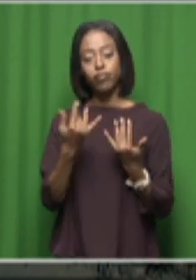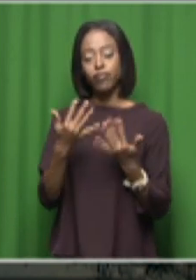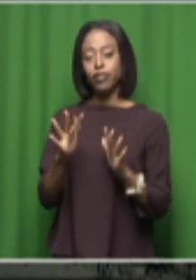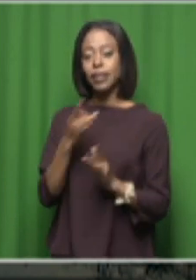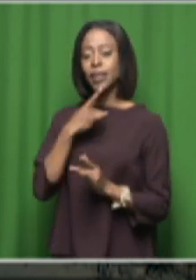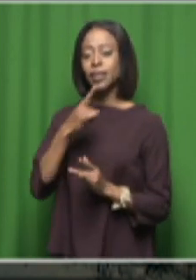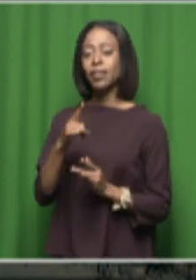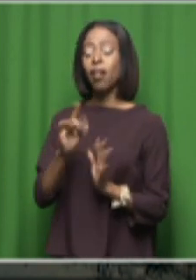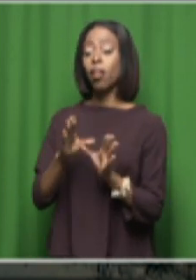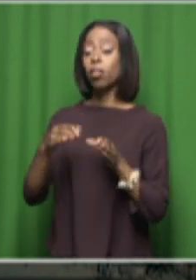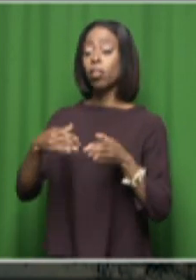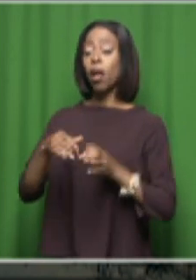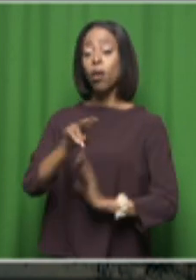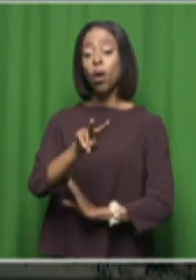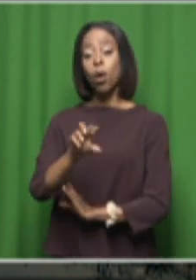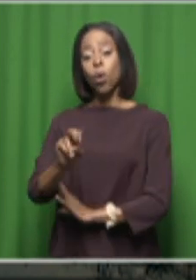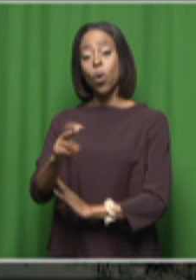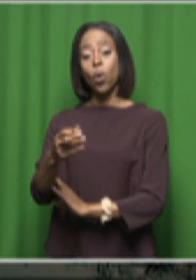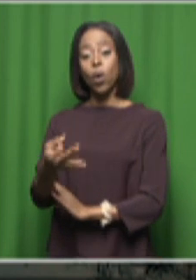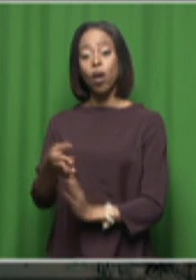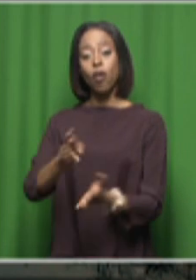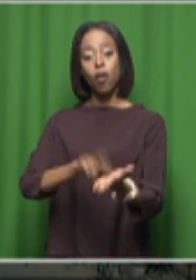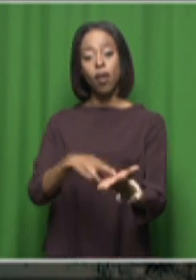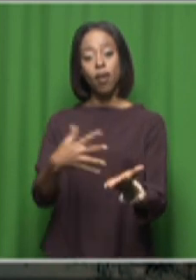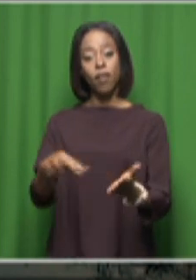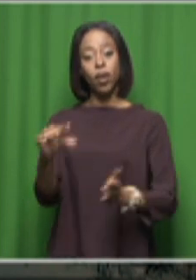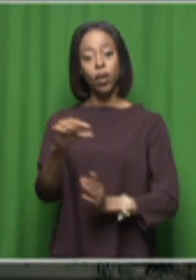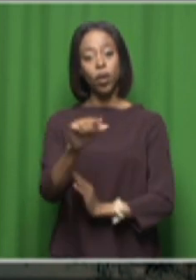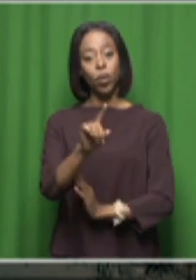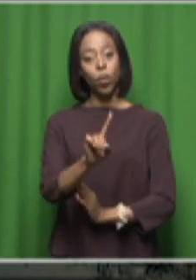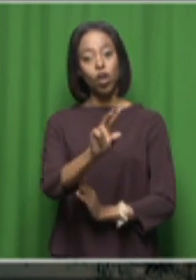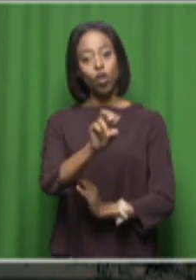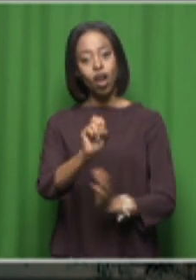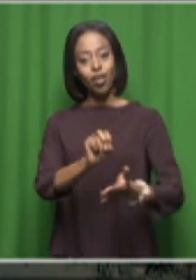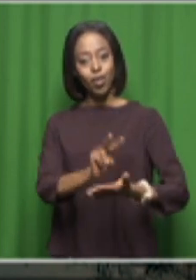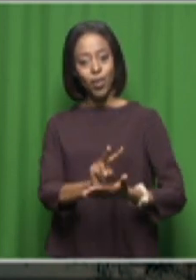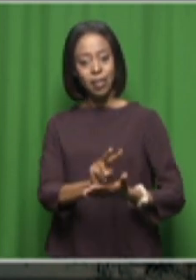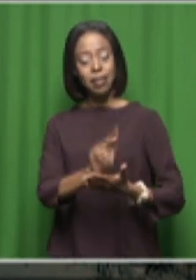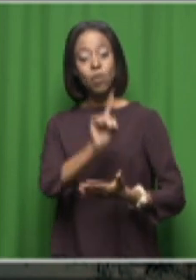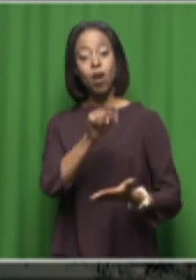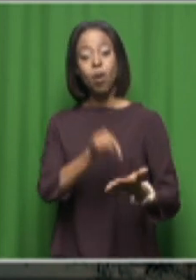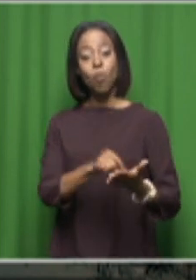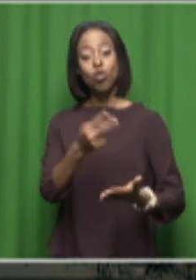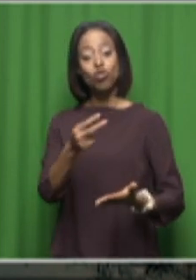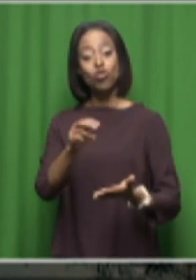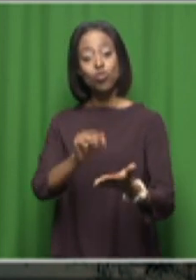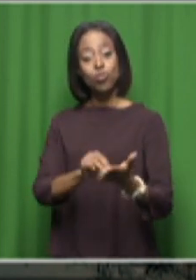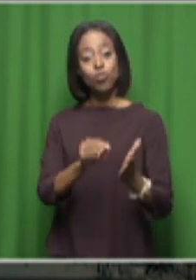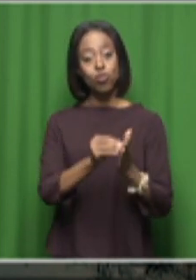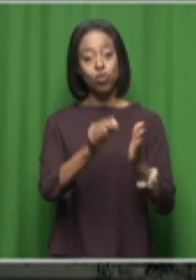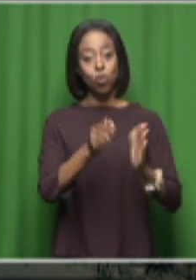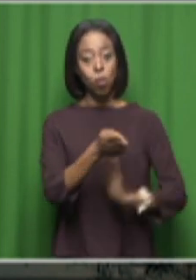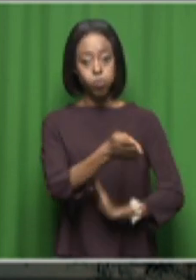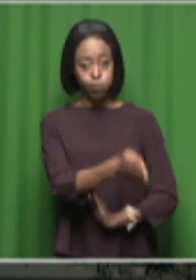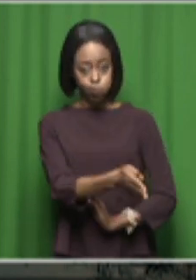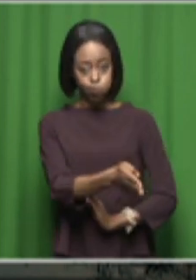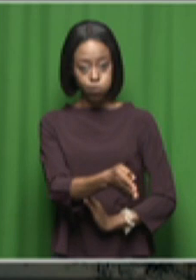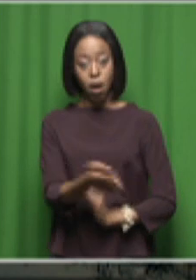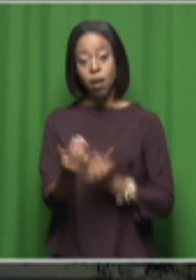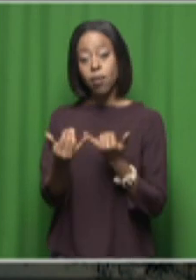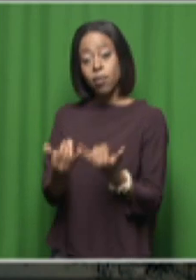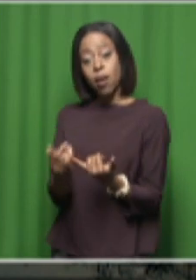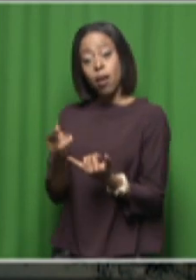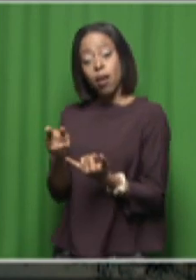when the class of 2023 enrolled for grade 1 in 2012, there were 1.2 million learners, and